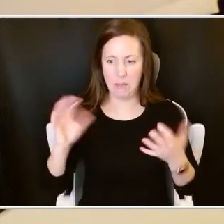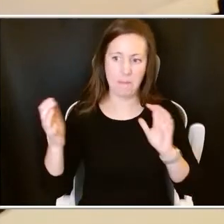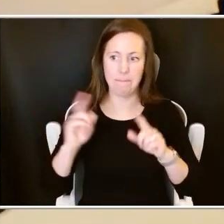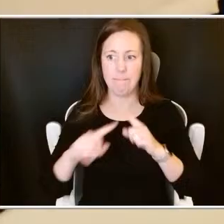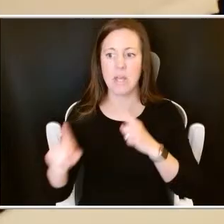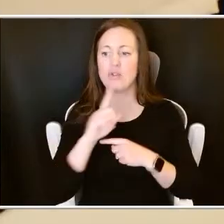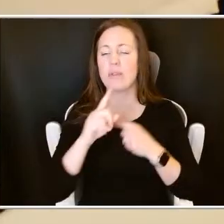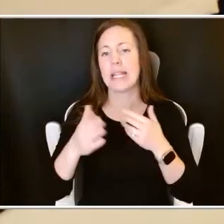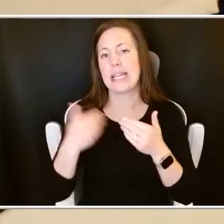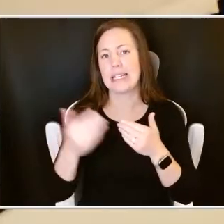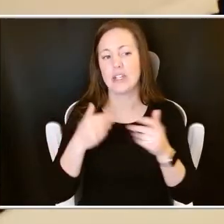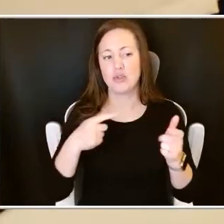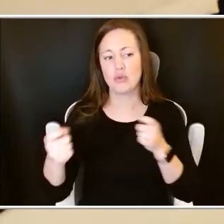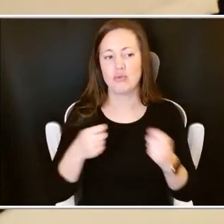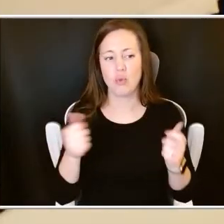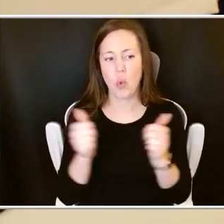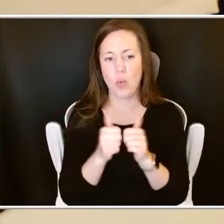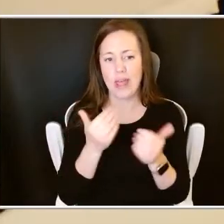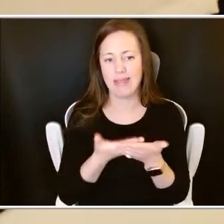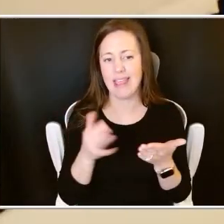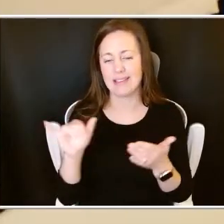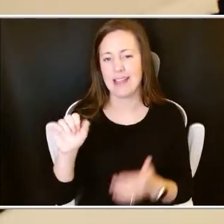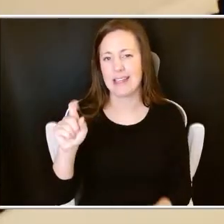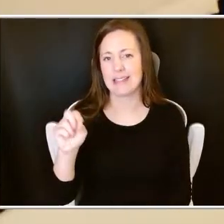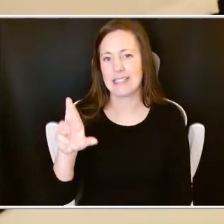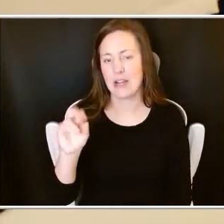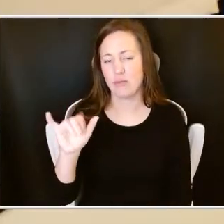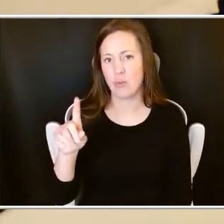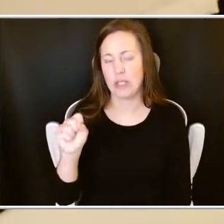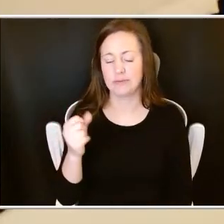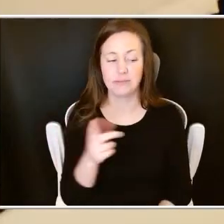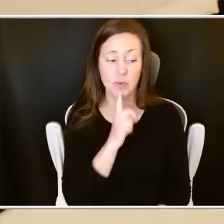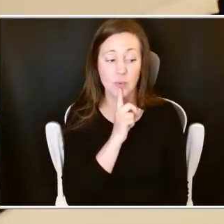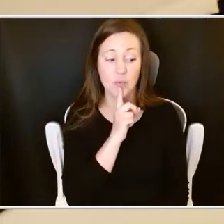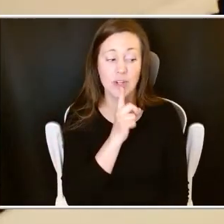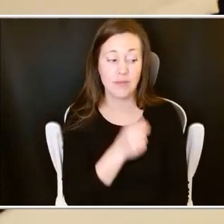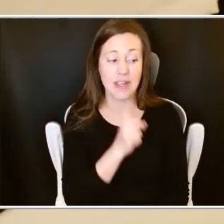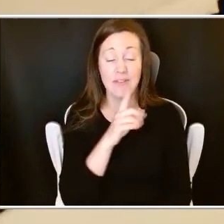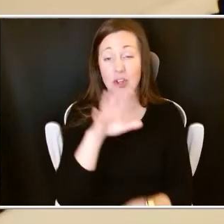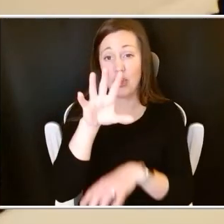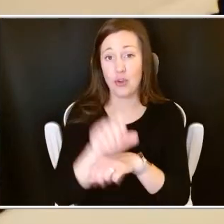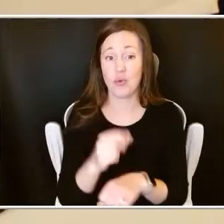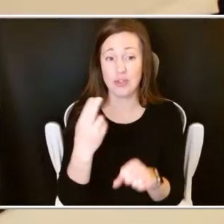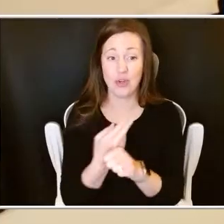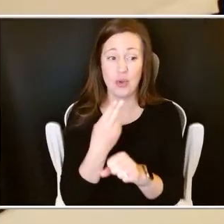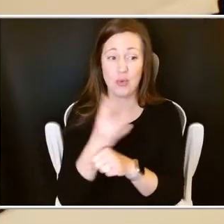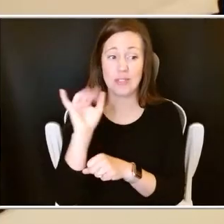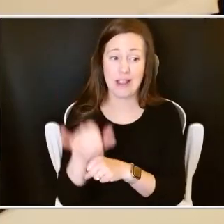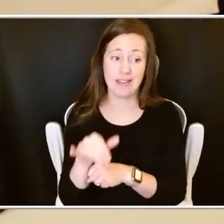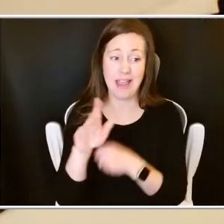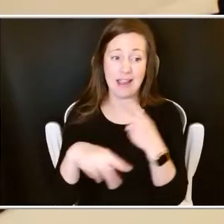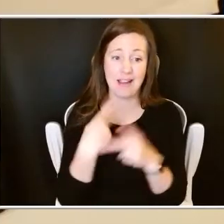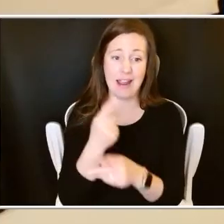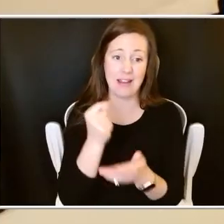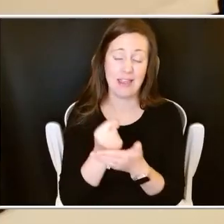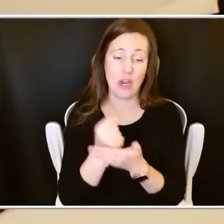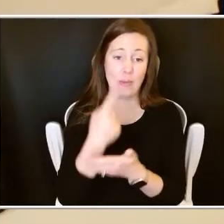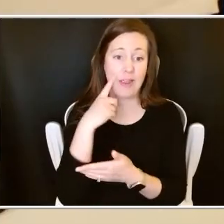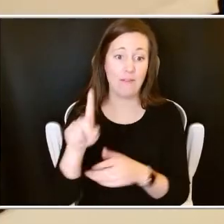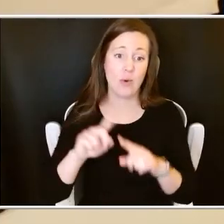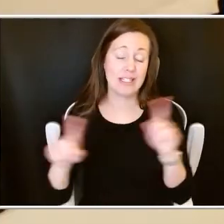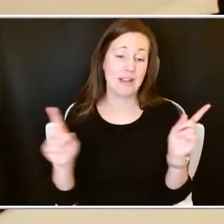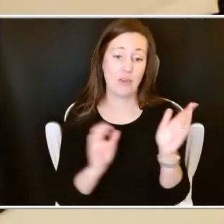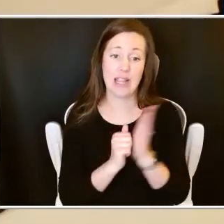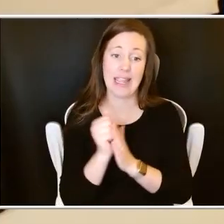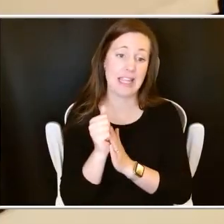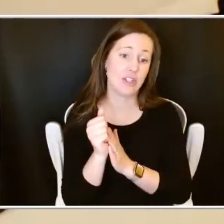easy to control that with things like steroids. So we're very, very used to using immunotherapy for different cancers